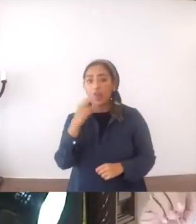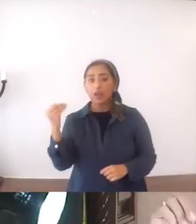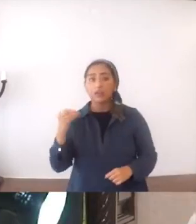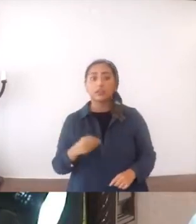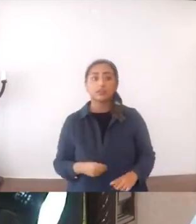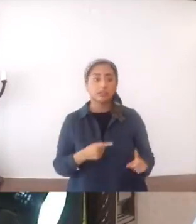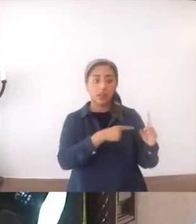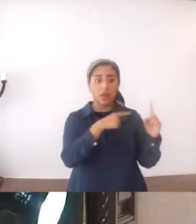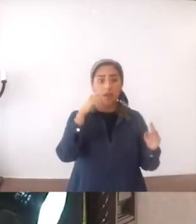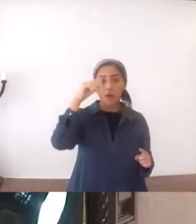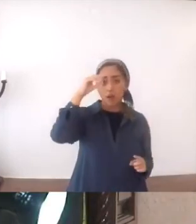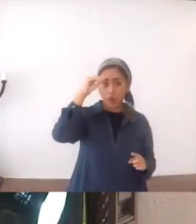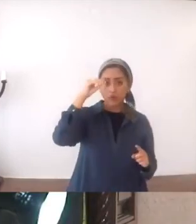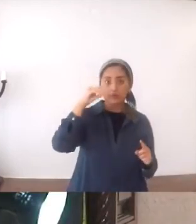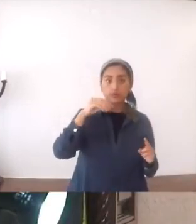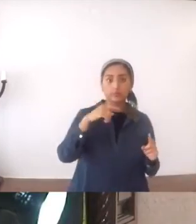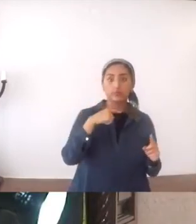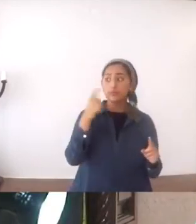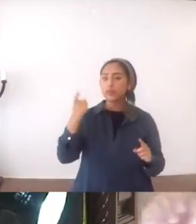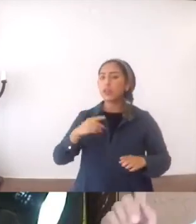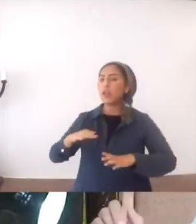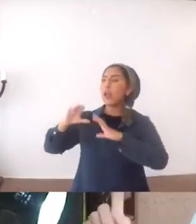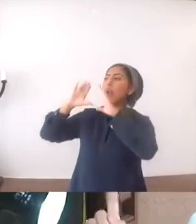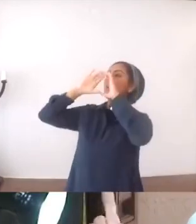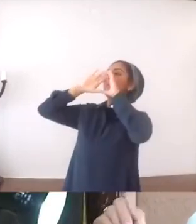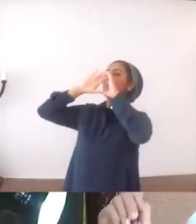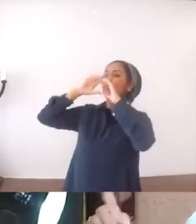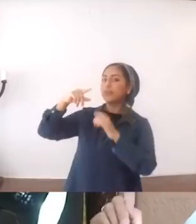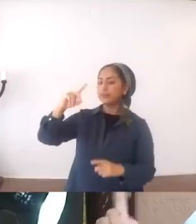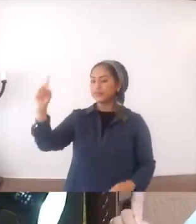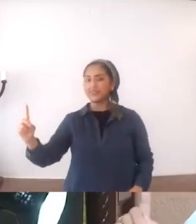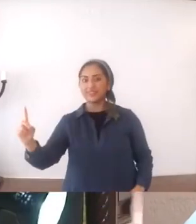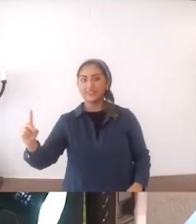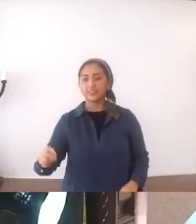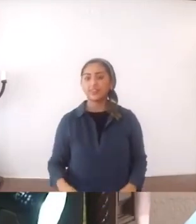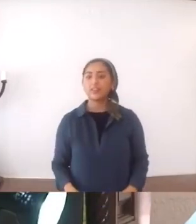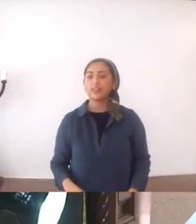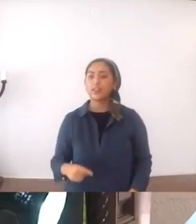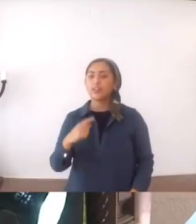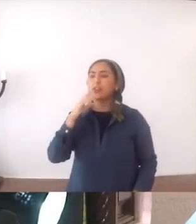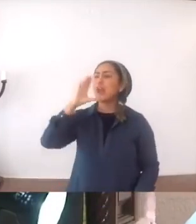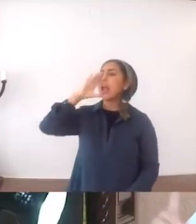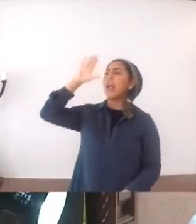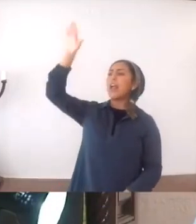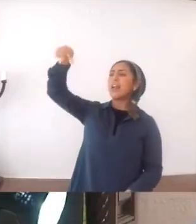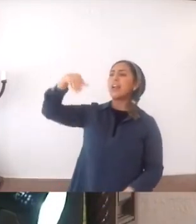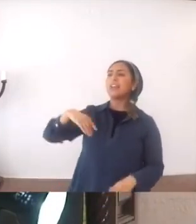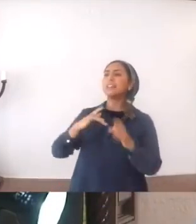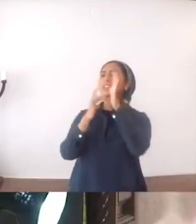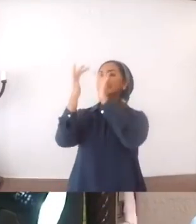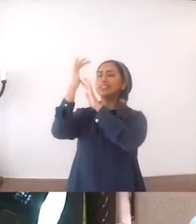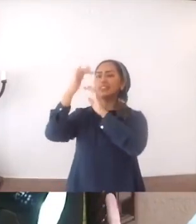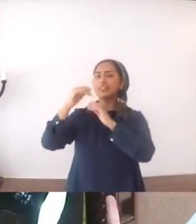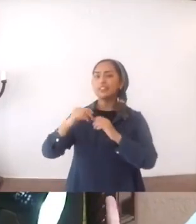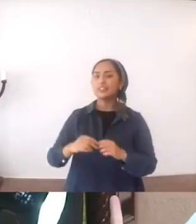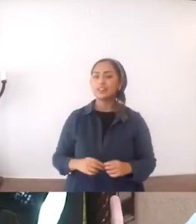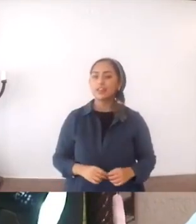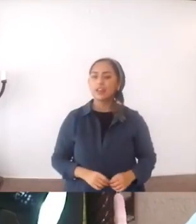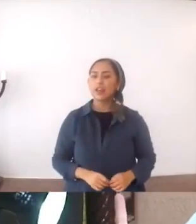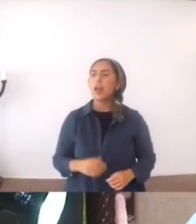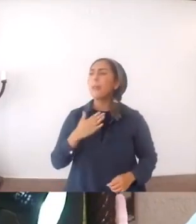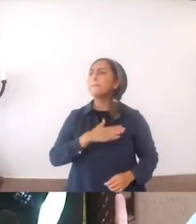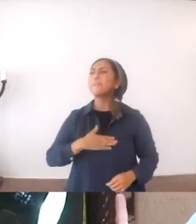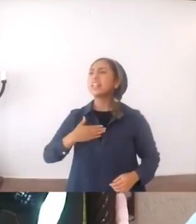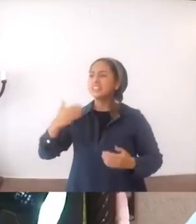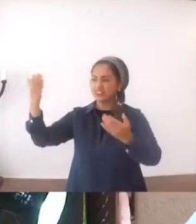I was walking, Y entonces este muchacho so then this le man grita a este muchacho: shouts to the other one, oye tú, Jesús,